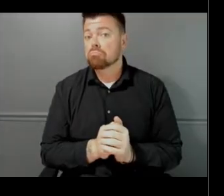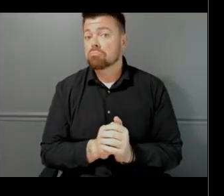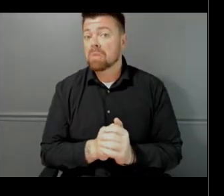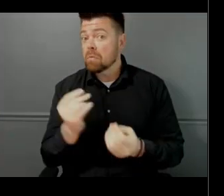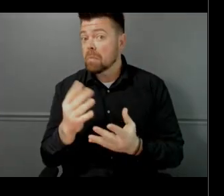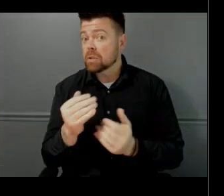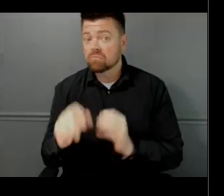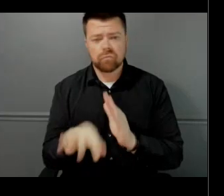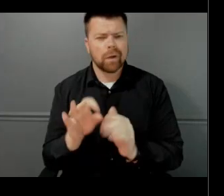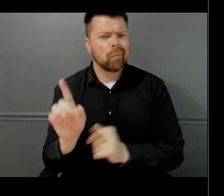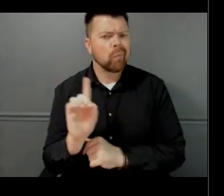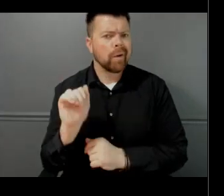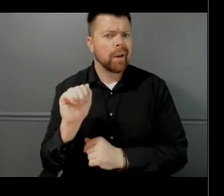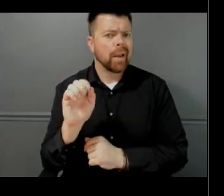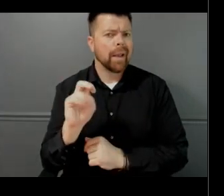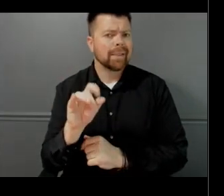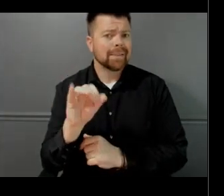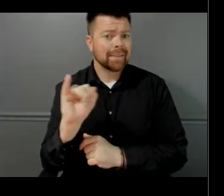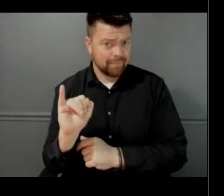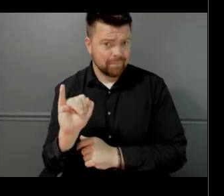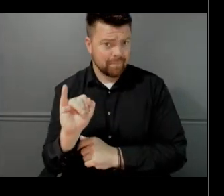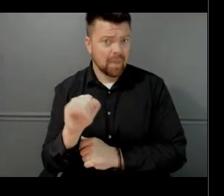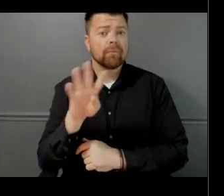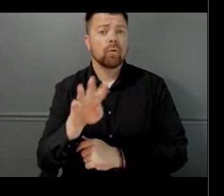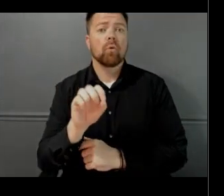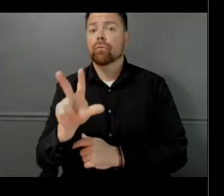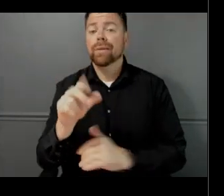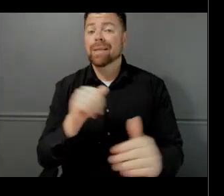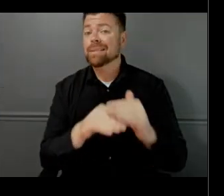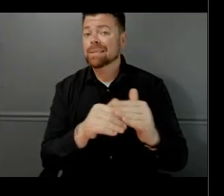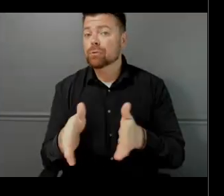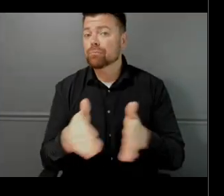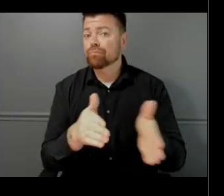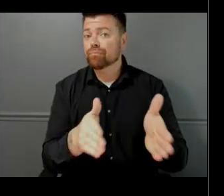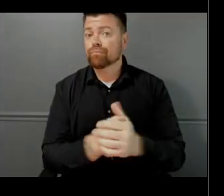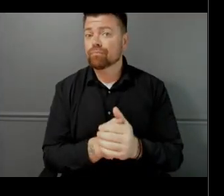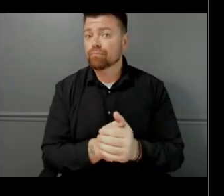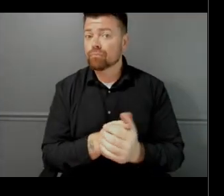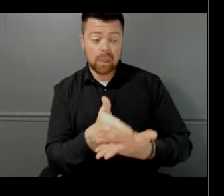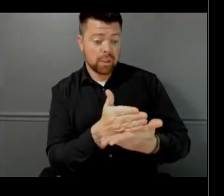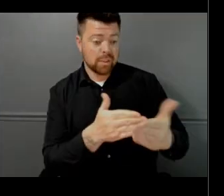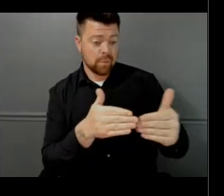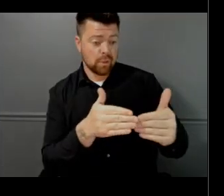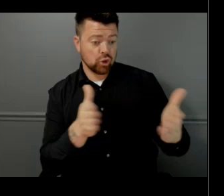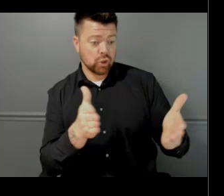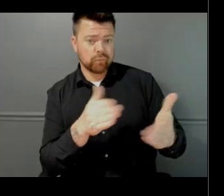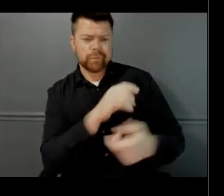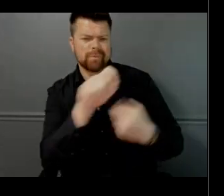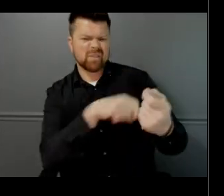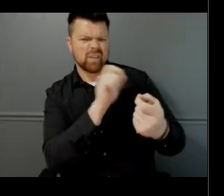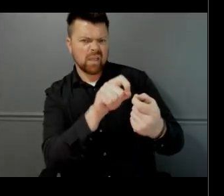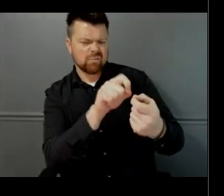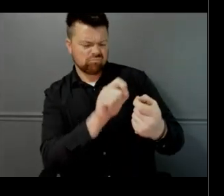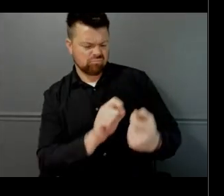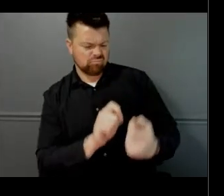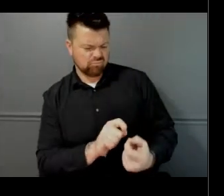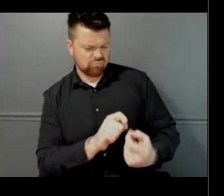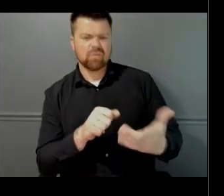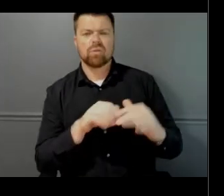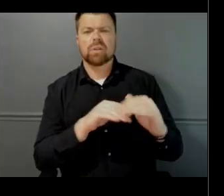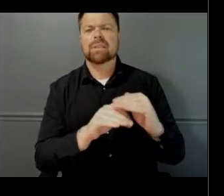ANSI 4.3 accessible route. Some of the general specifications for an